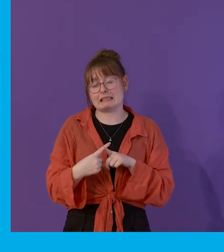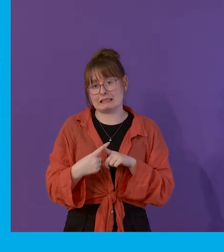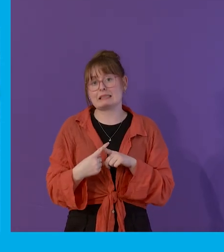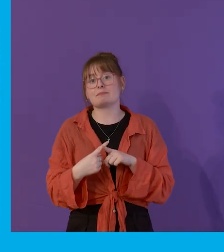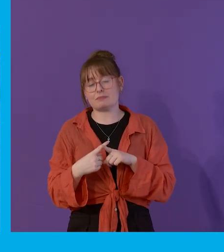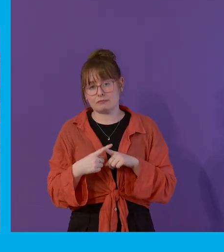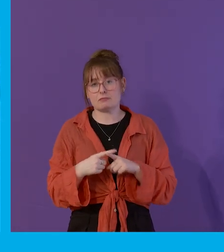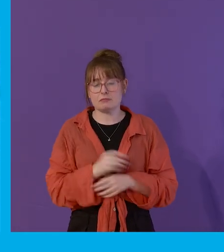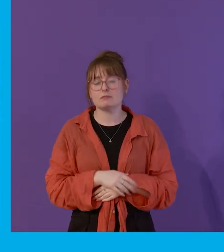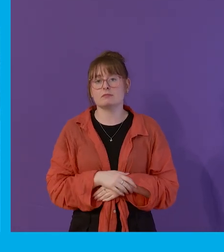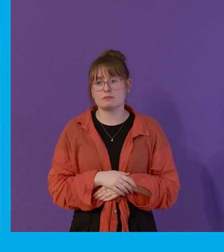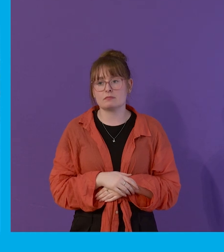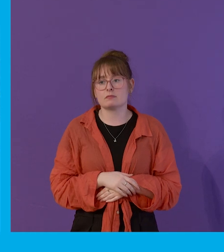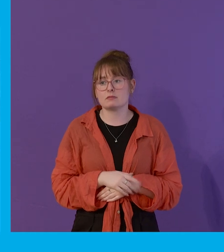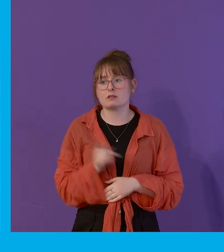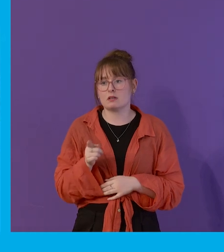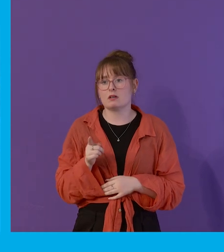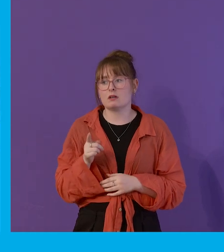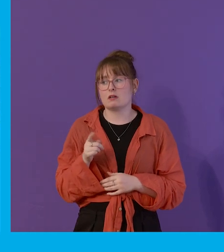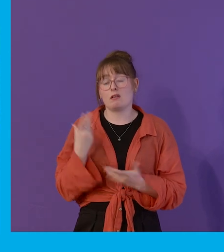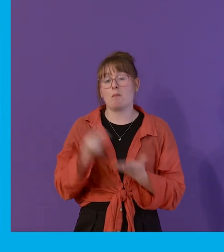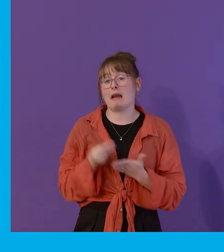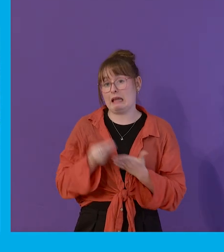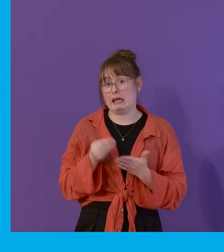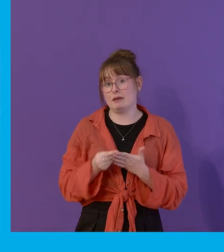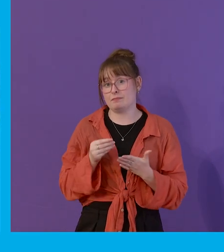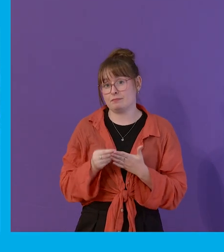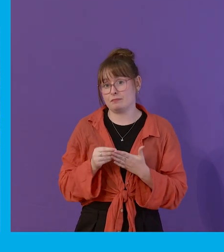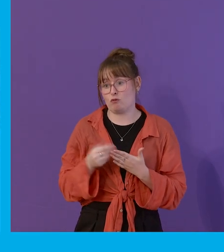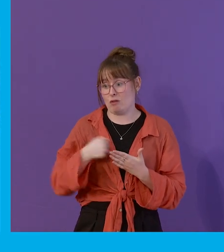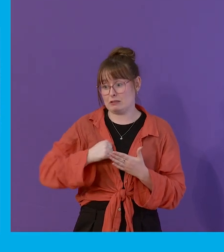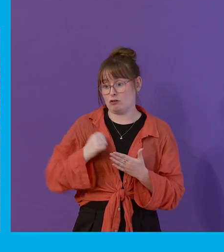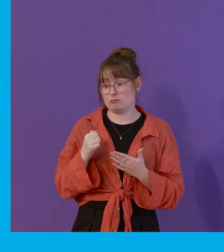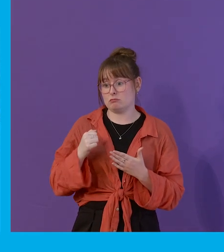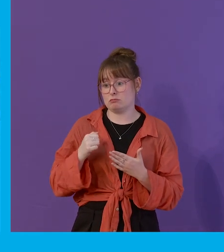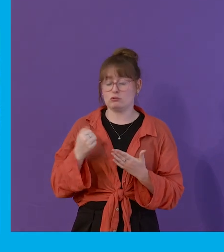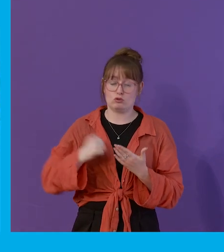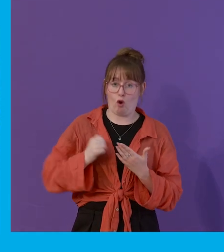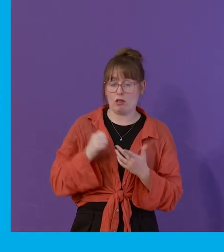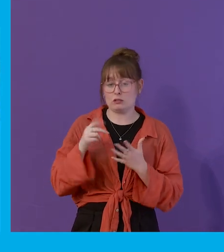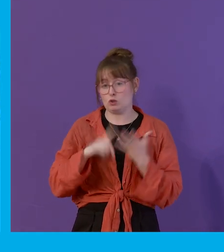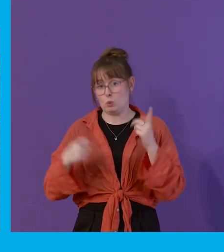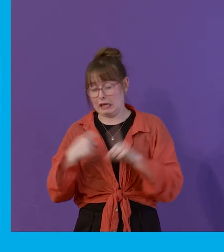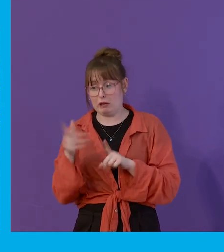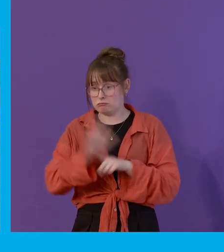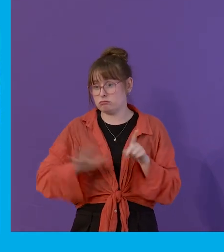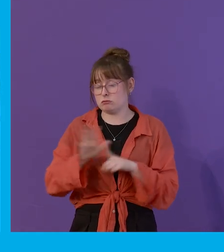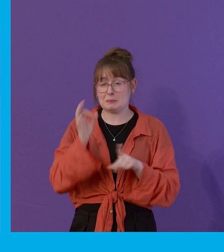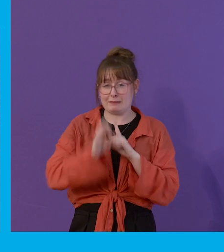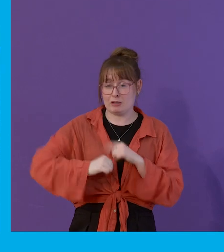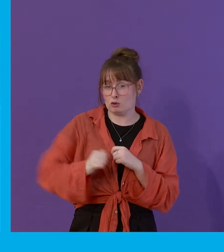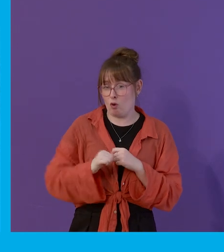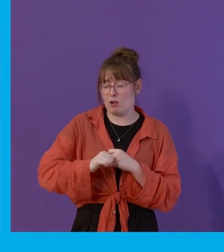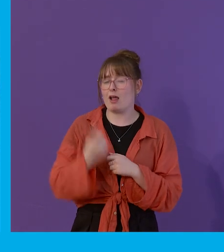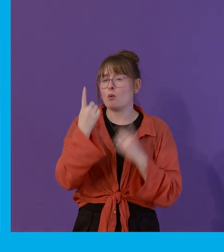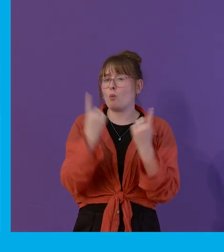well as the general dynamic of money in this country, the UK as a whole, but Scotland in particular. I think